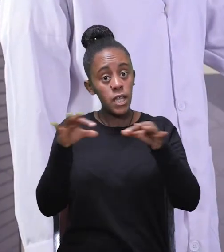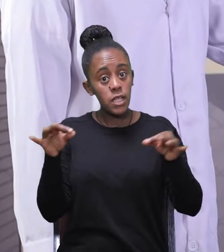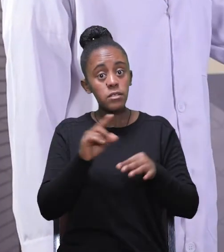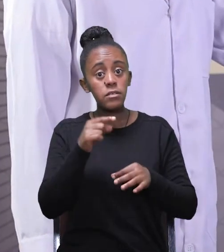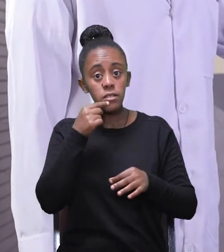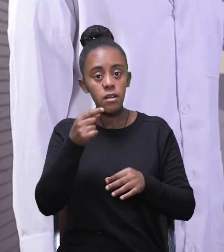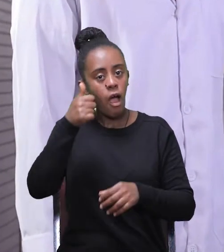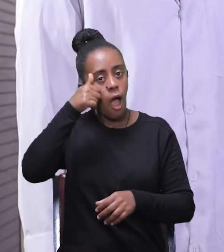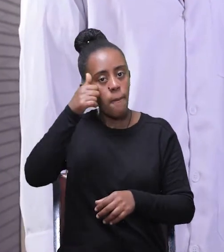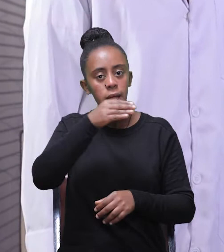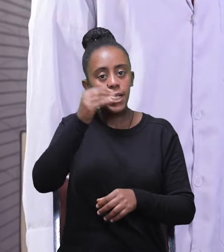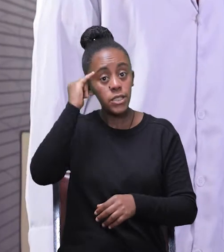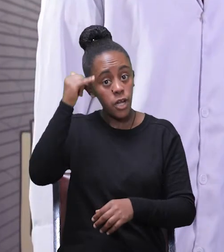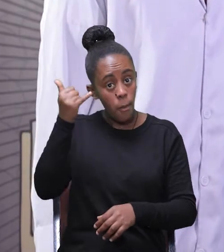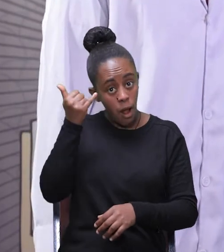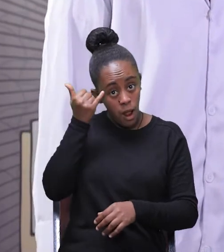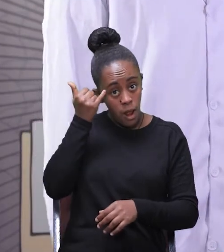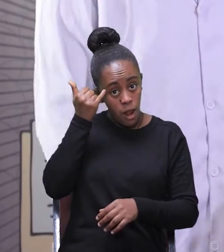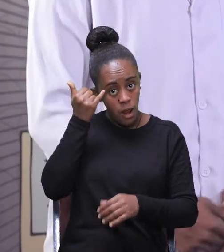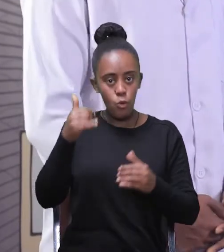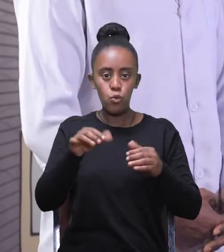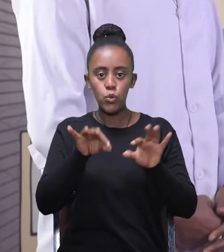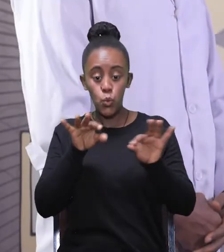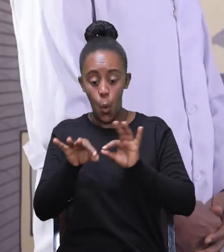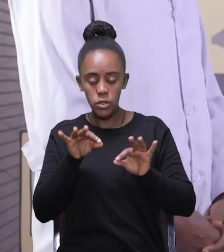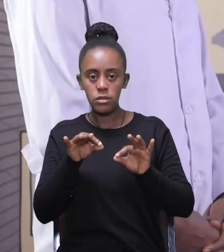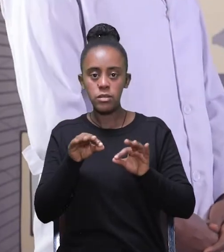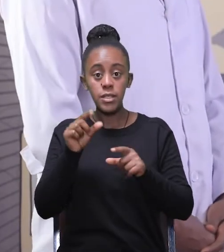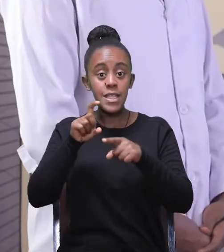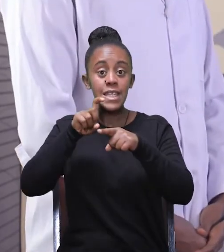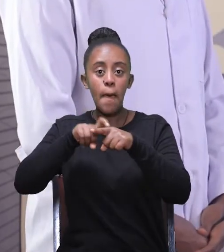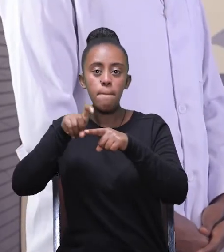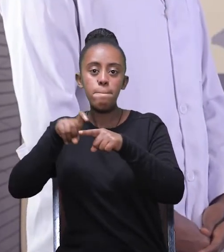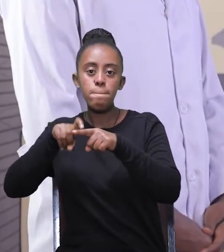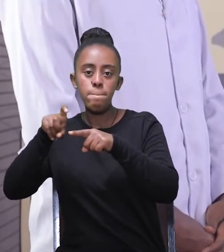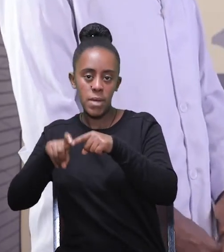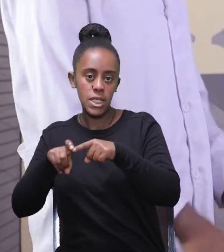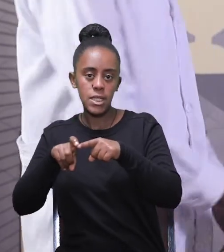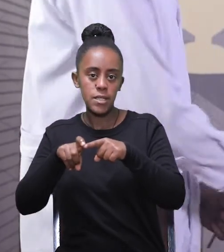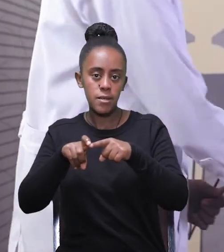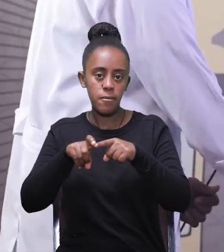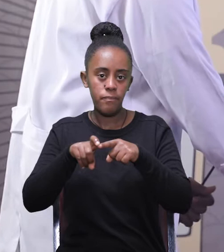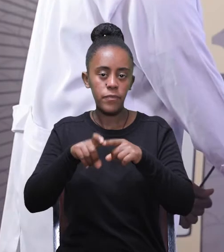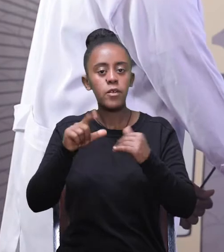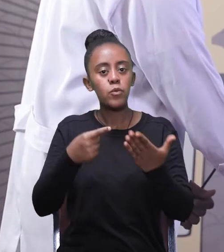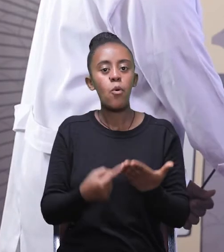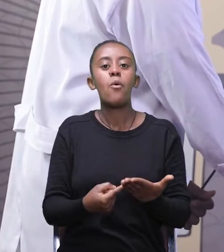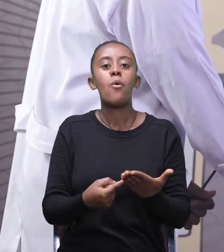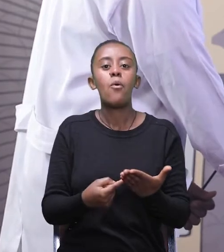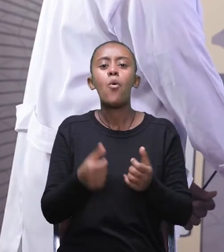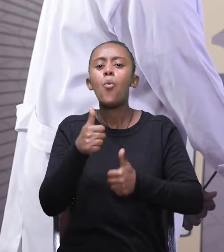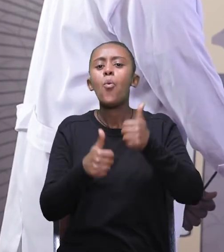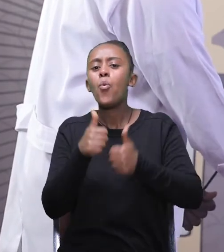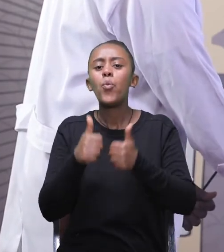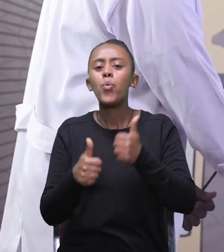what? Ahmed and Jamal sort the beans. Ahmed and Jamal sort the beans. So, which